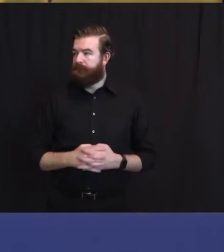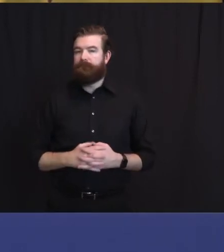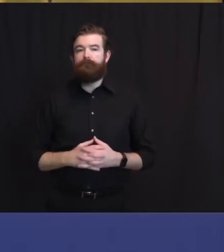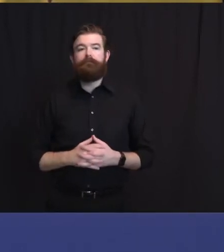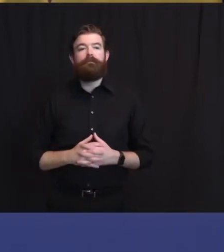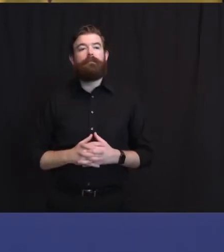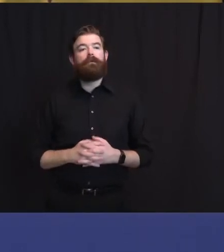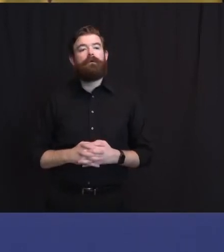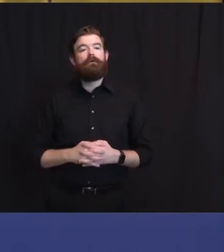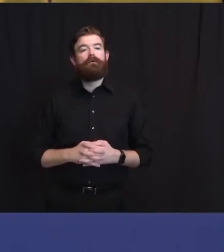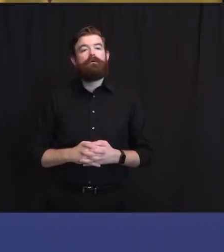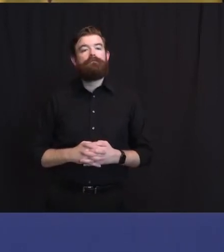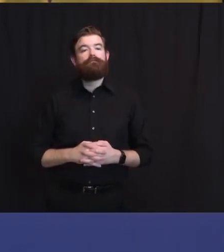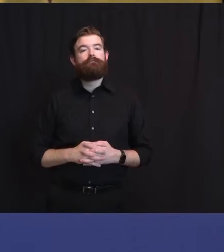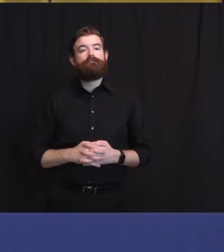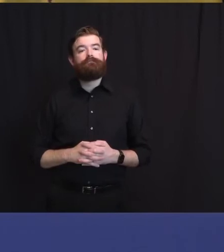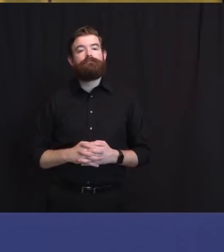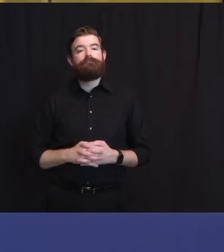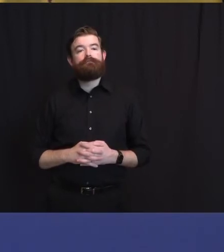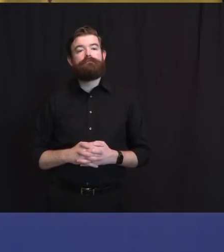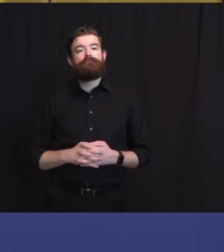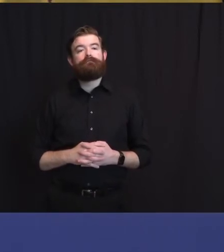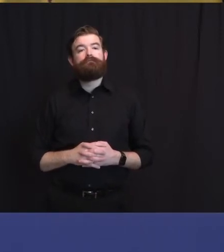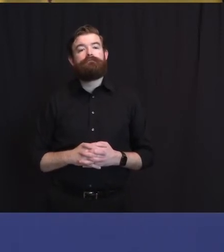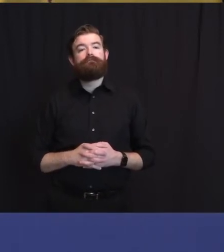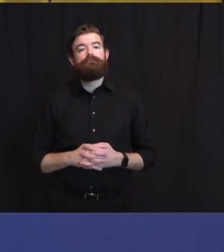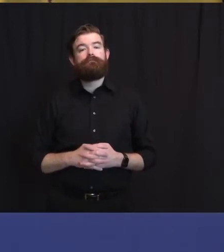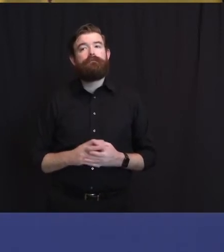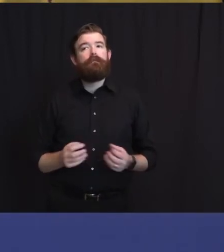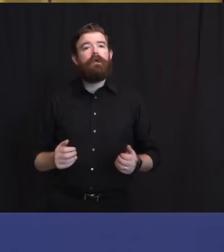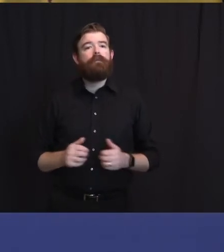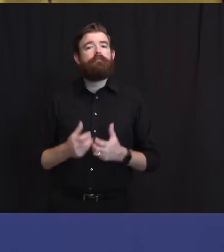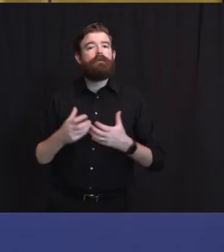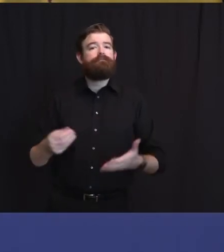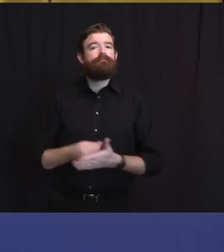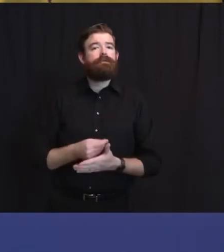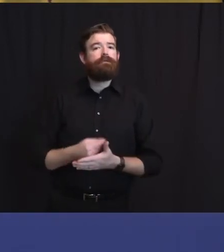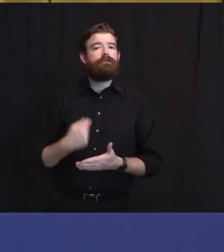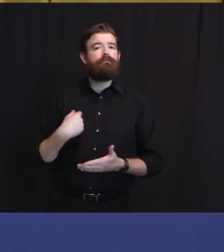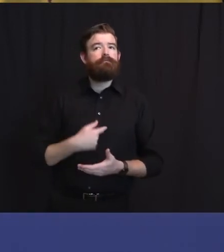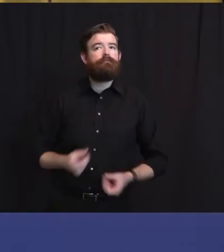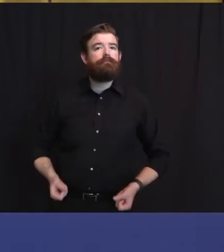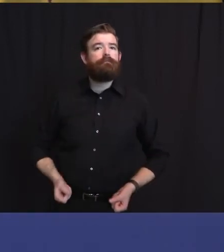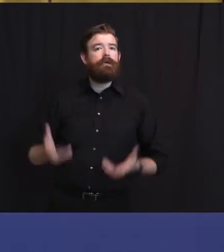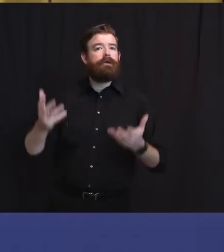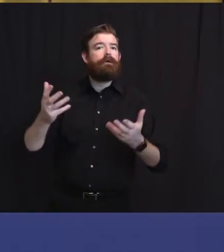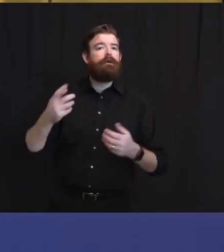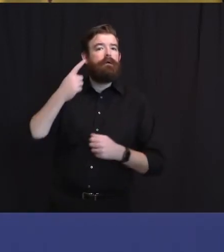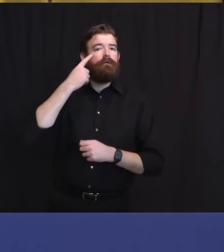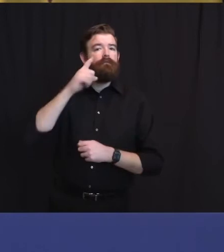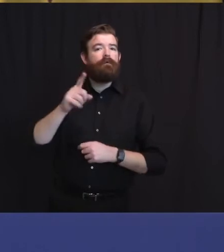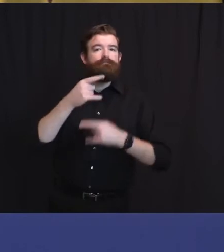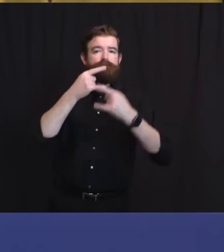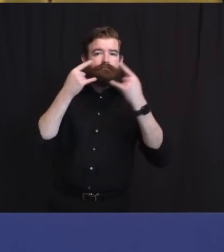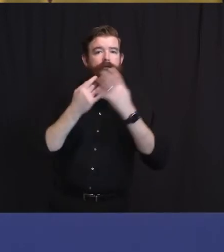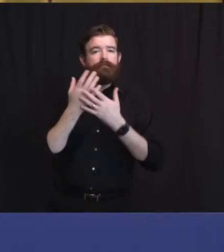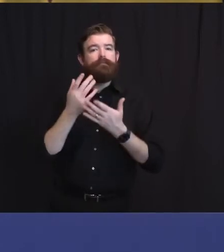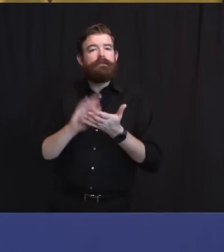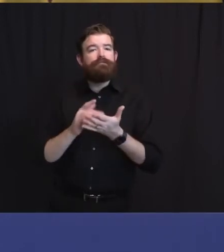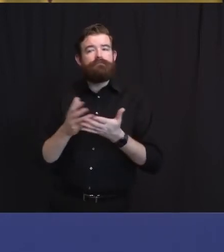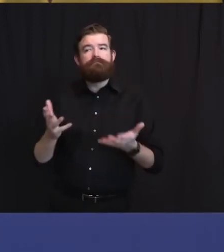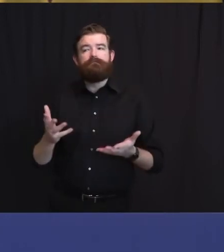no to that, but I'm all for everyone knowing exactly what we're doing. So I'd like to follow up with you on that one, if we could. Mahan, where are